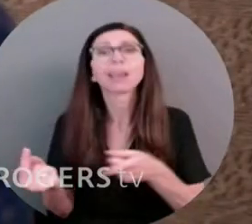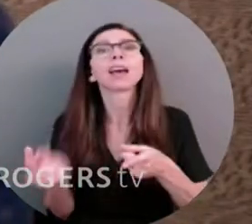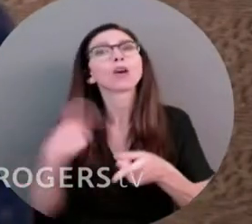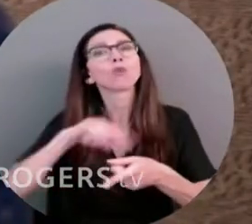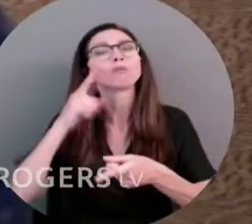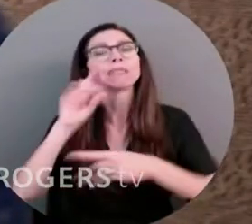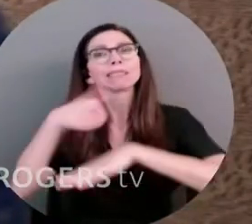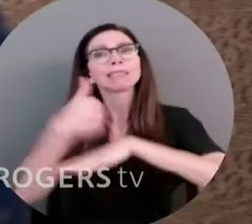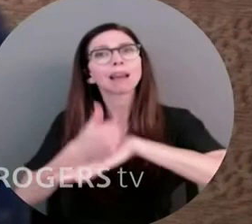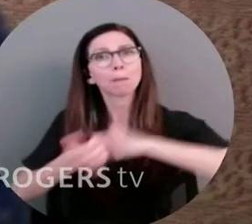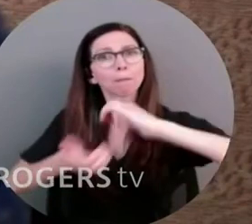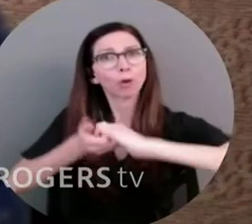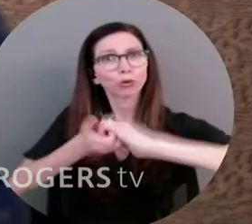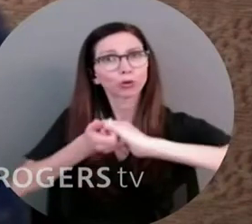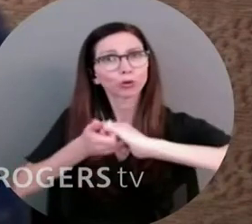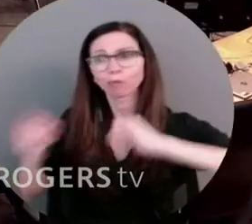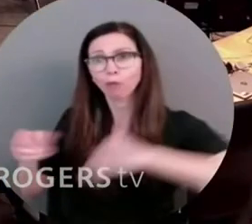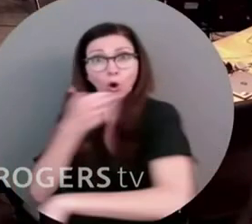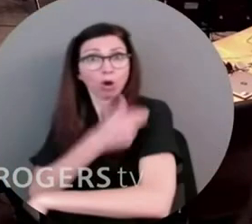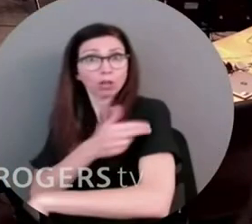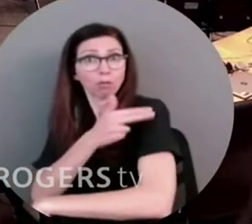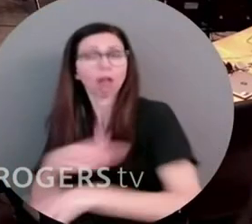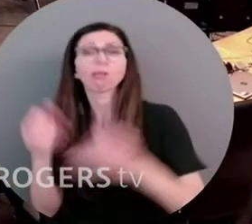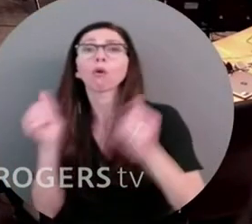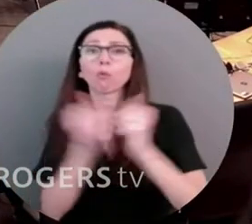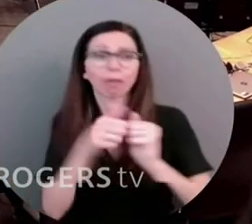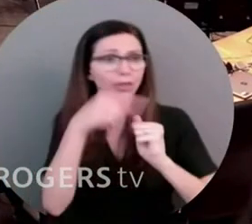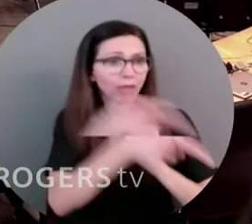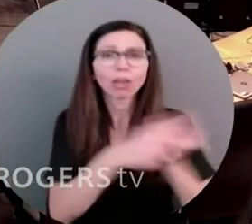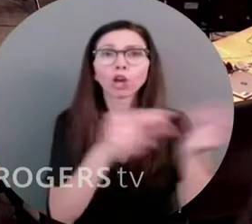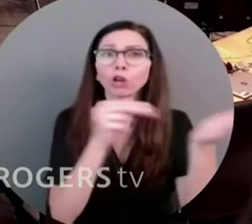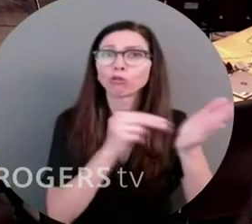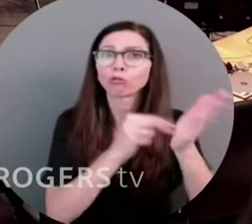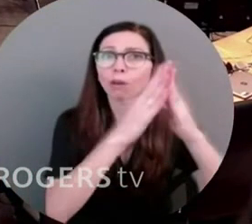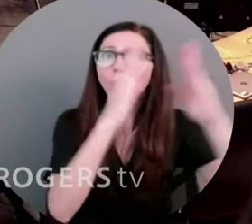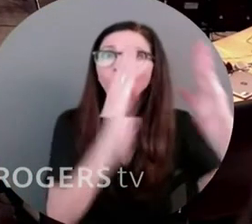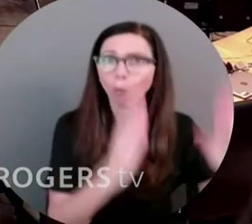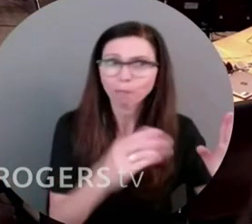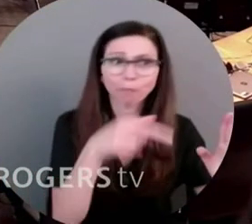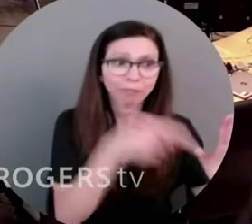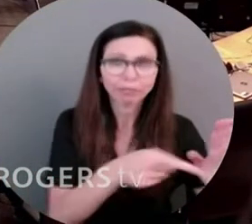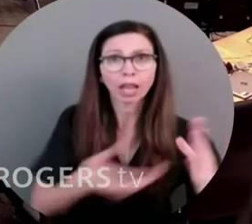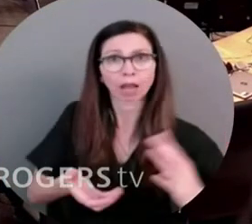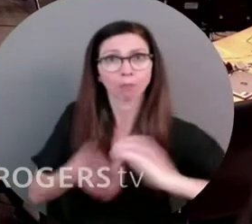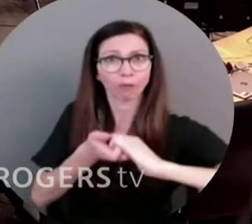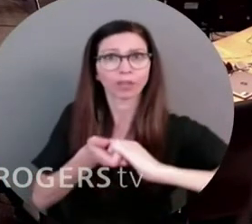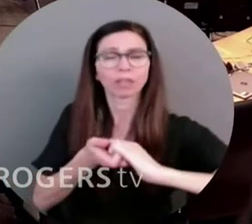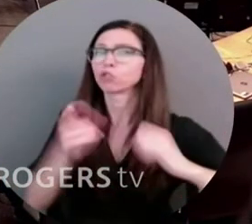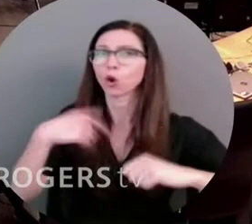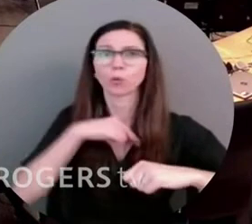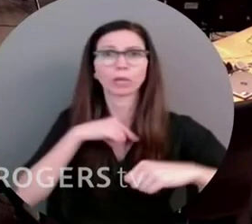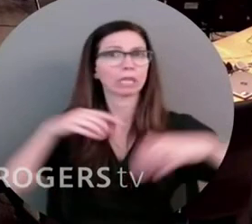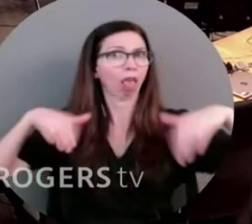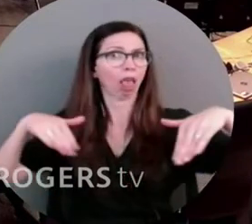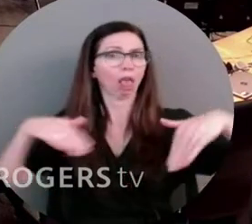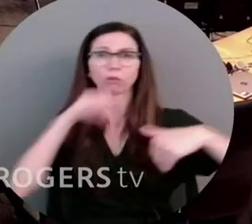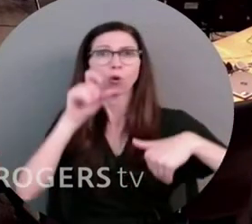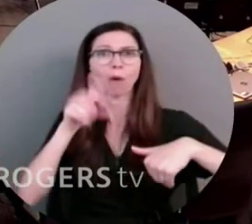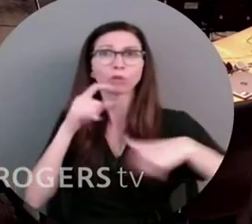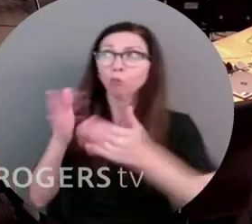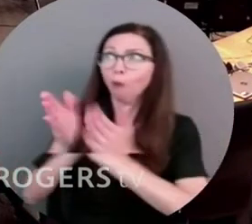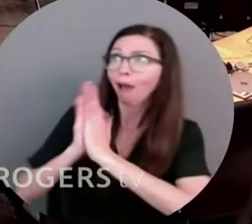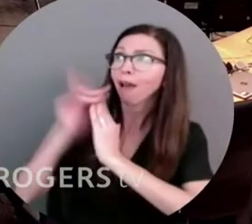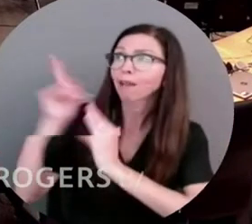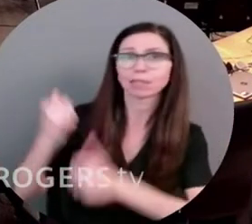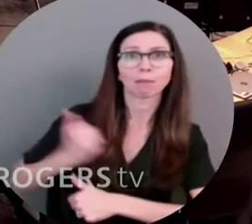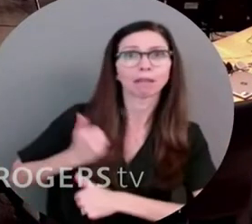most challenge, and that is why we have not had to call in the military to Ottawa, and the